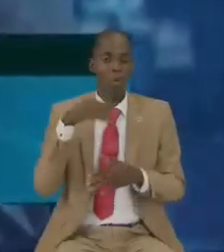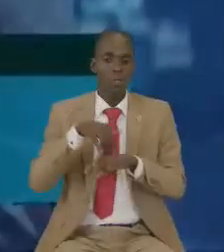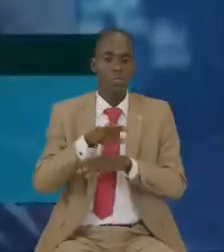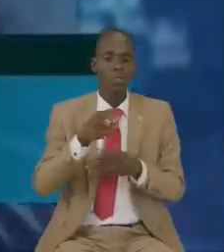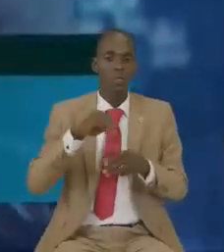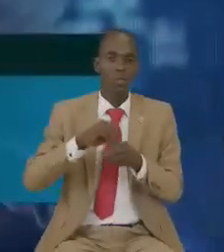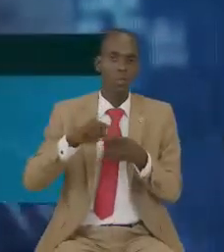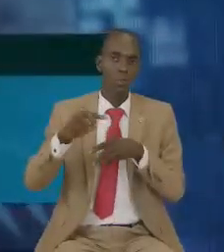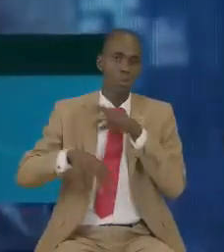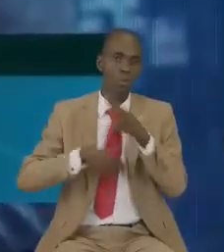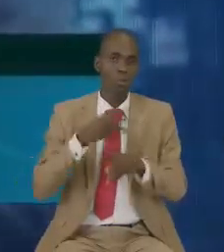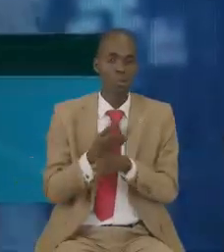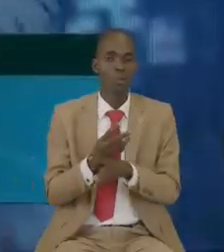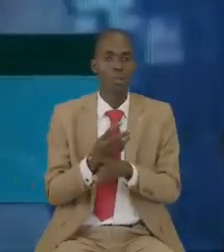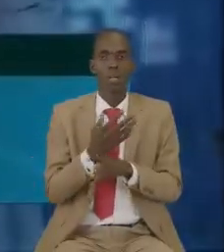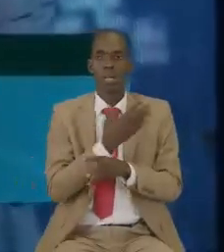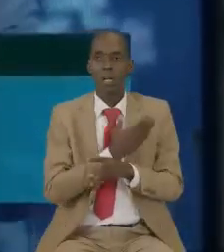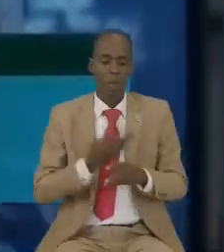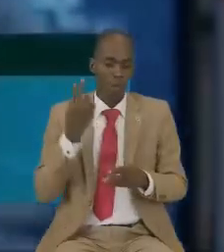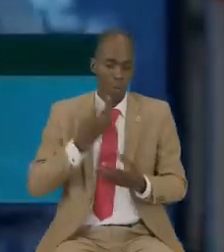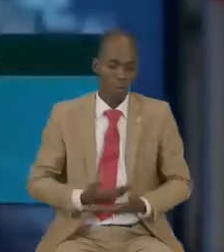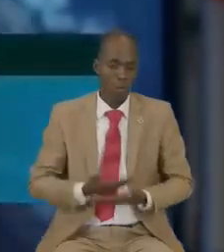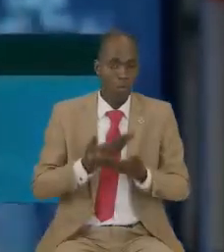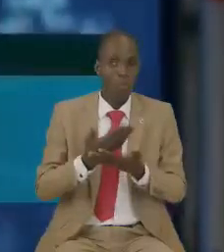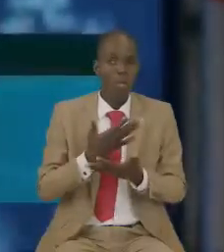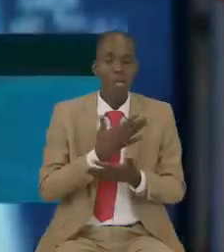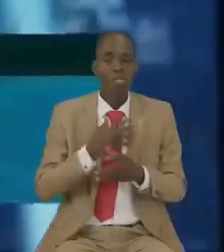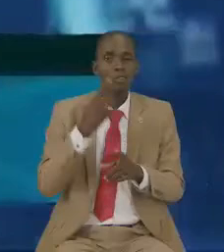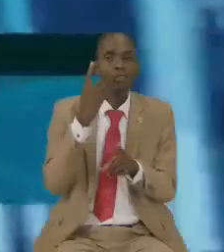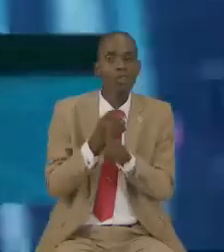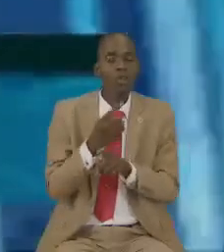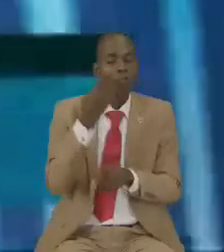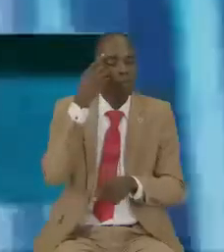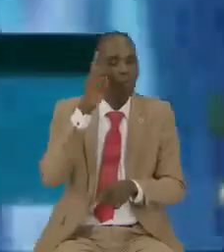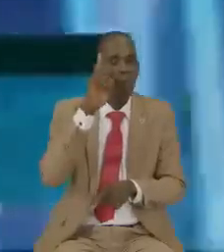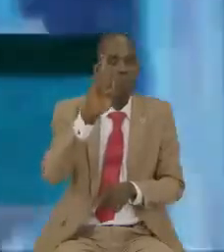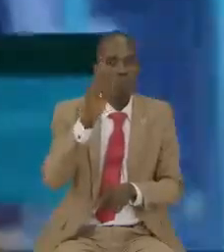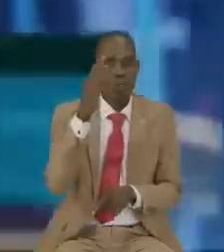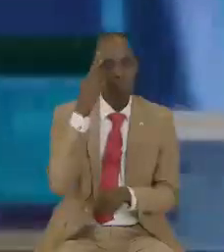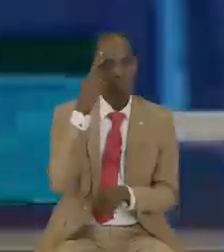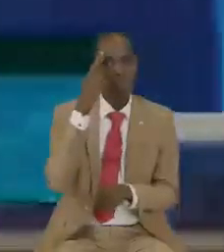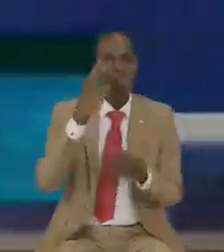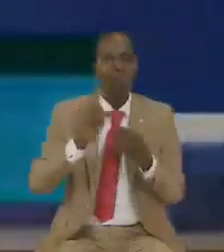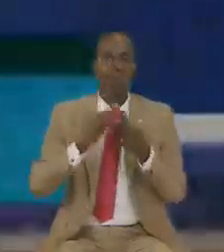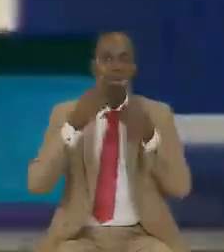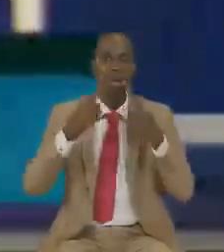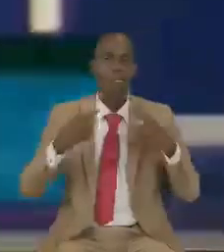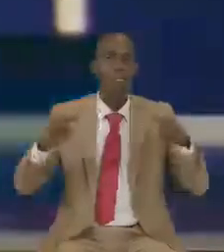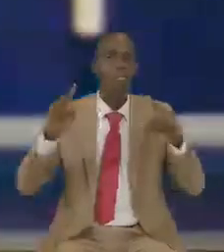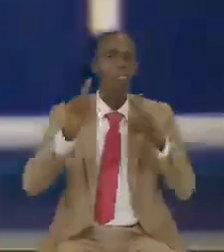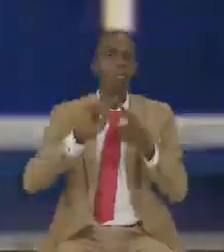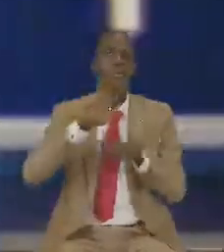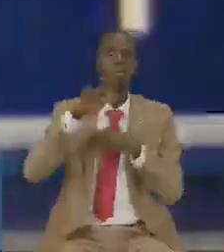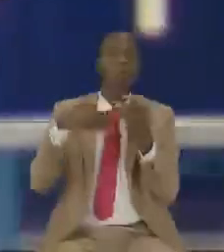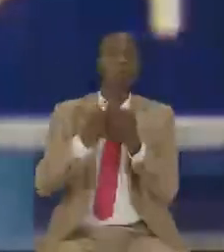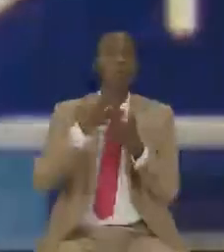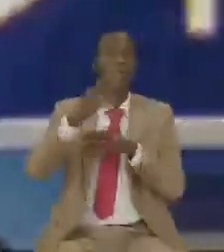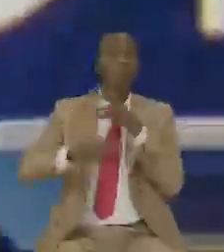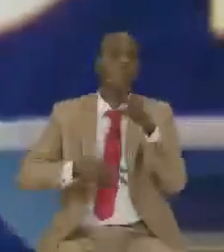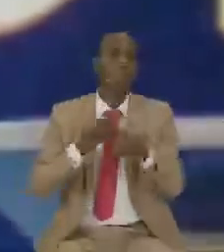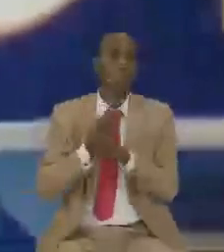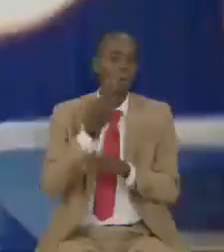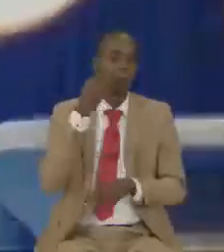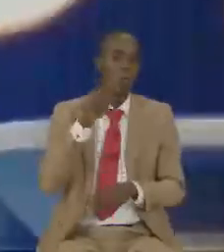born and he lived for just one thing, to declare to the world, behold